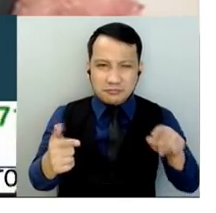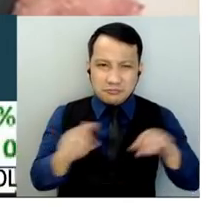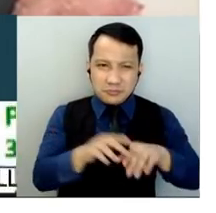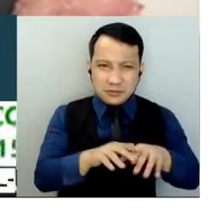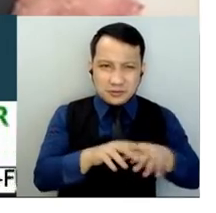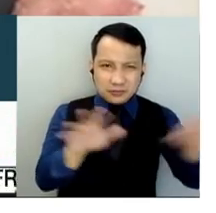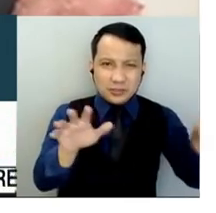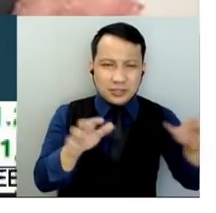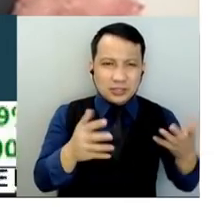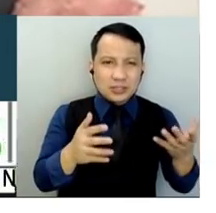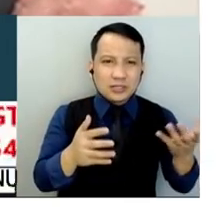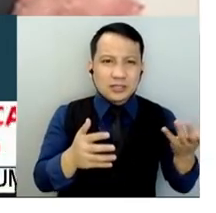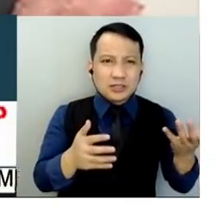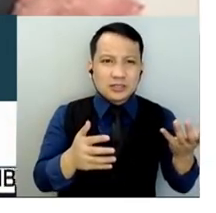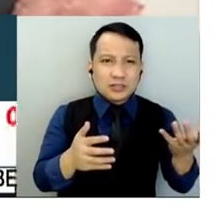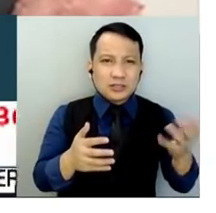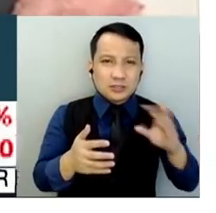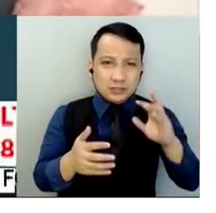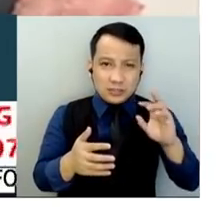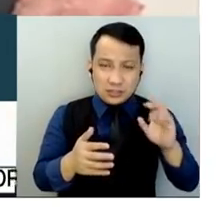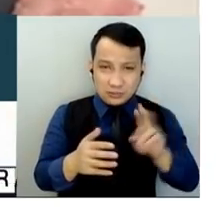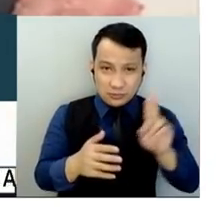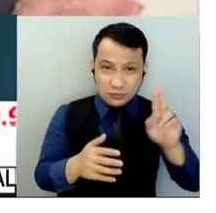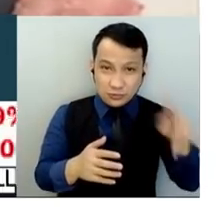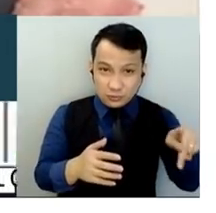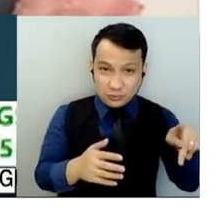amount. But for the entire,